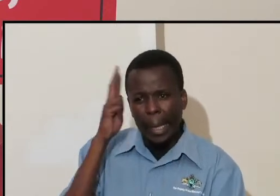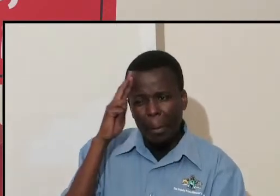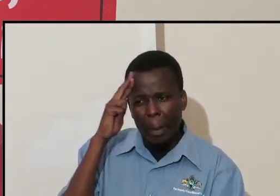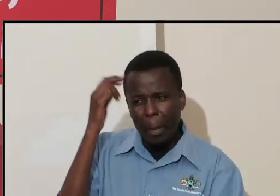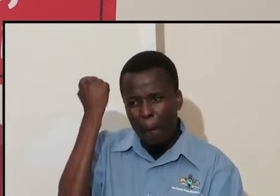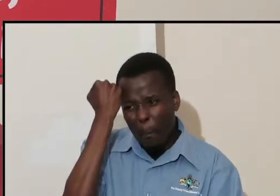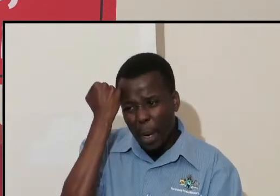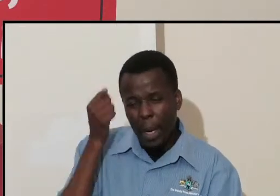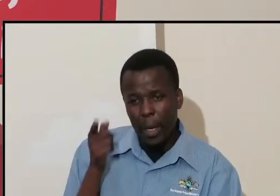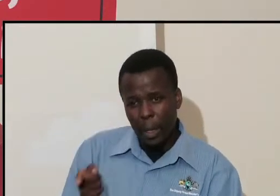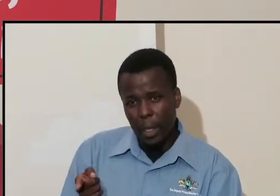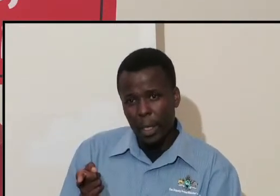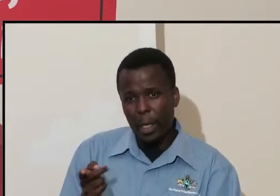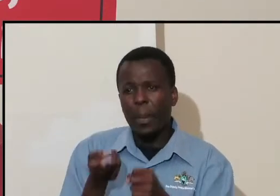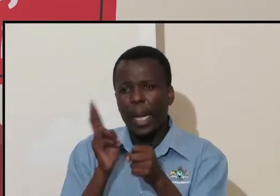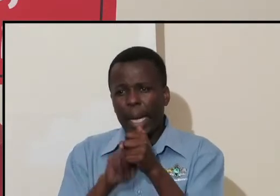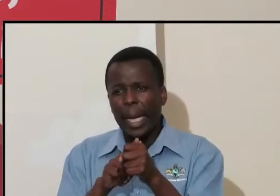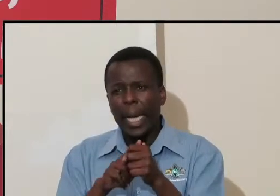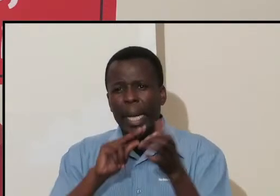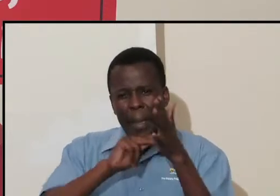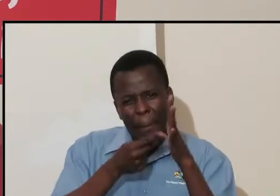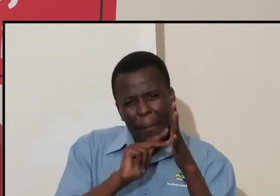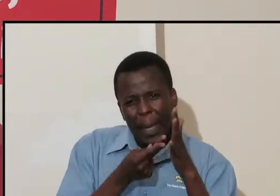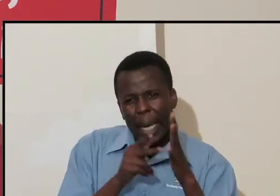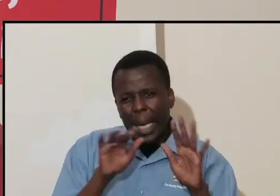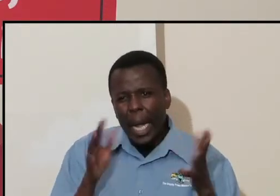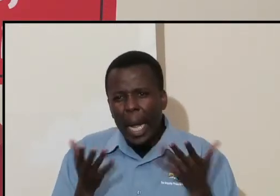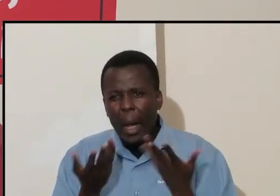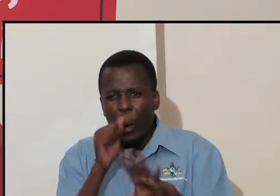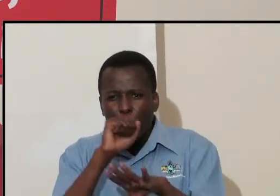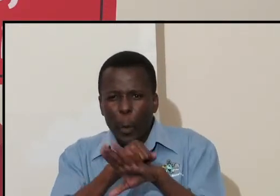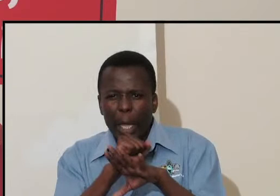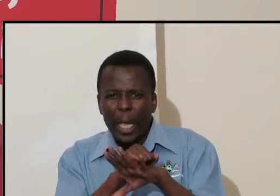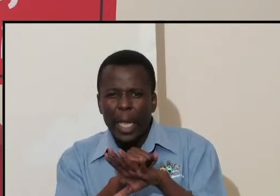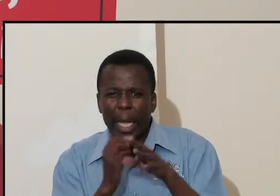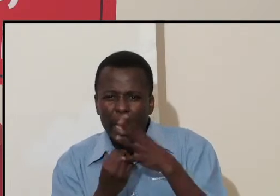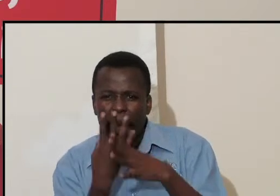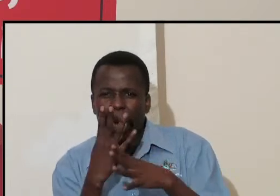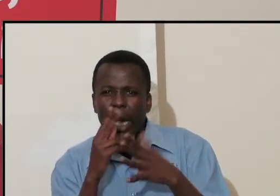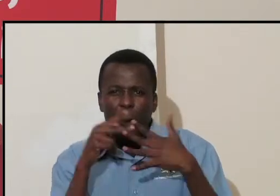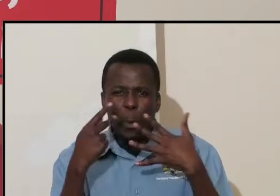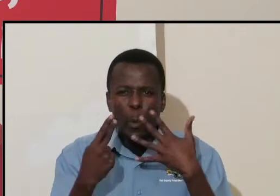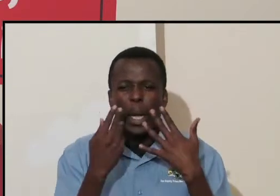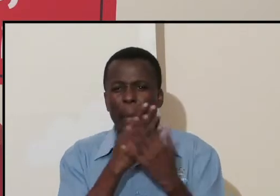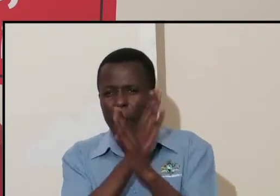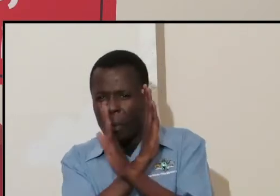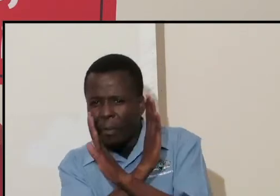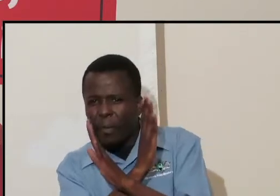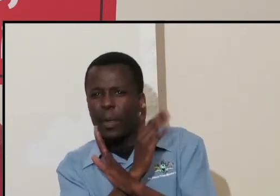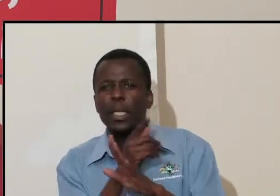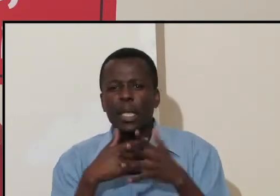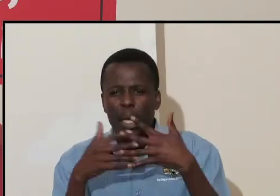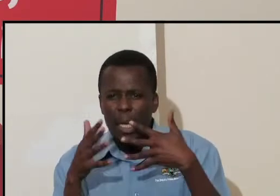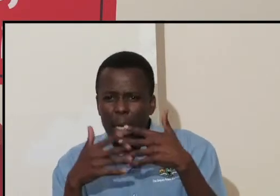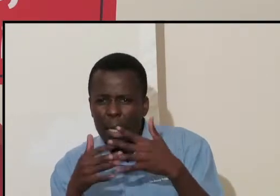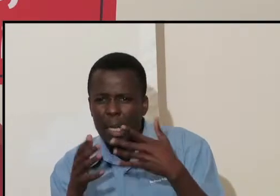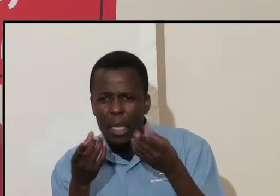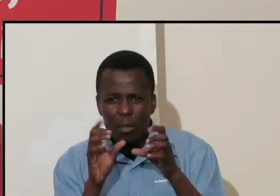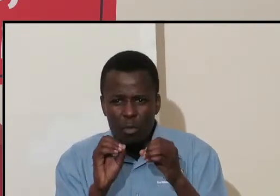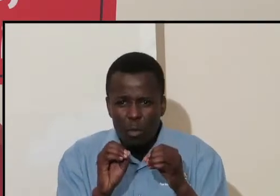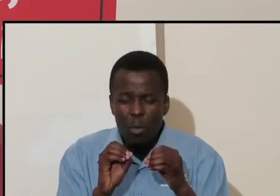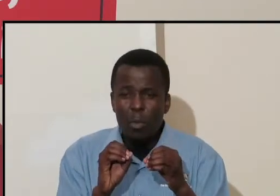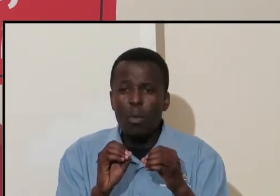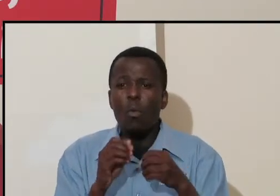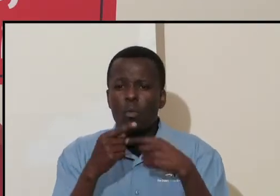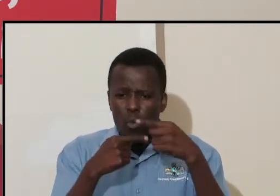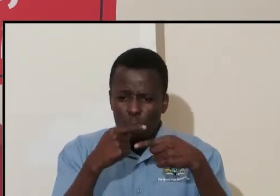been looking at strengthening of the primary prevention, as well as the pediatric adolescent treatment coverage that we've been doing